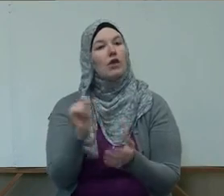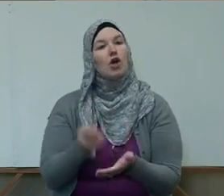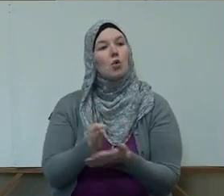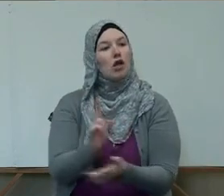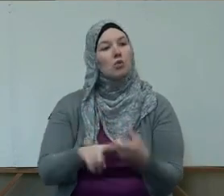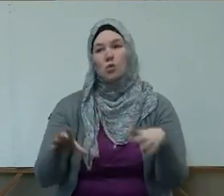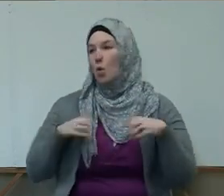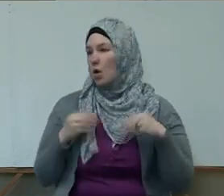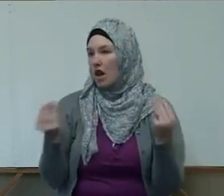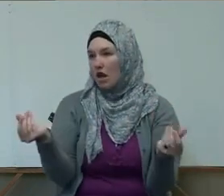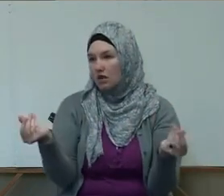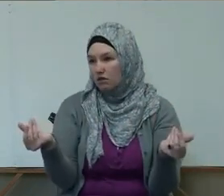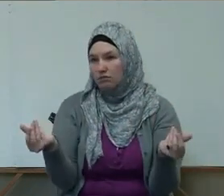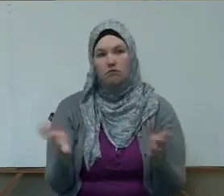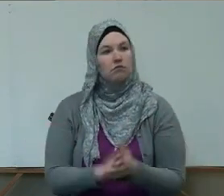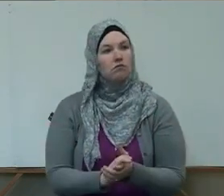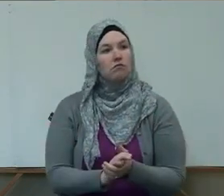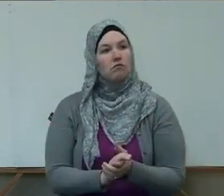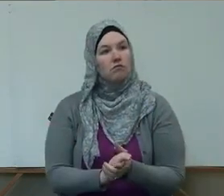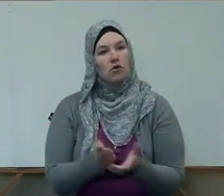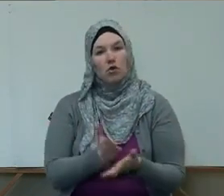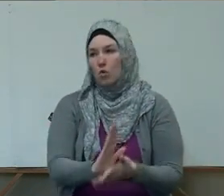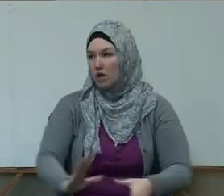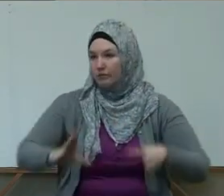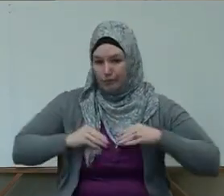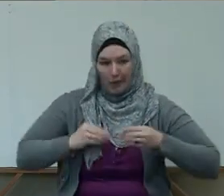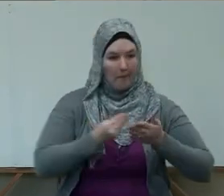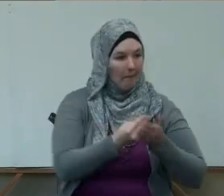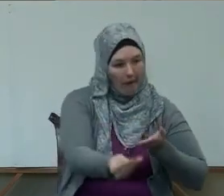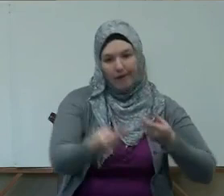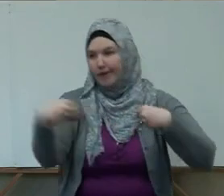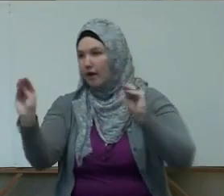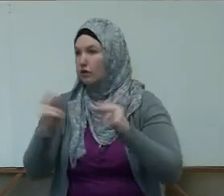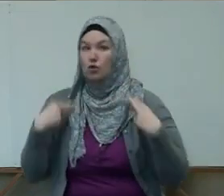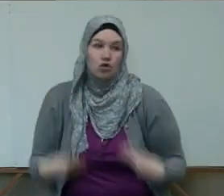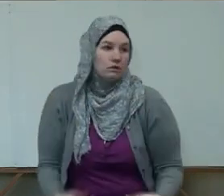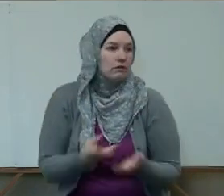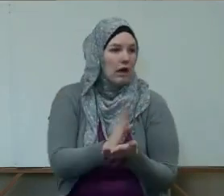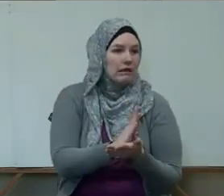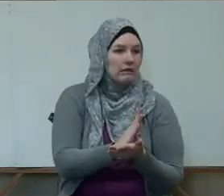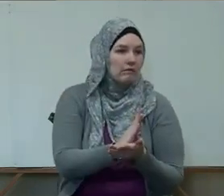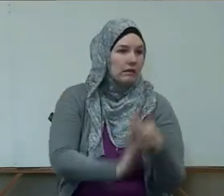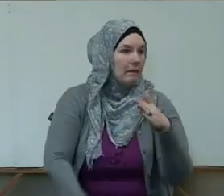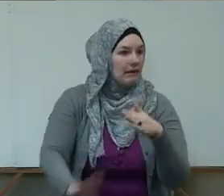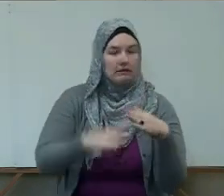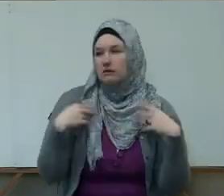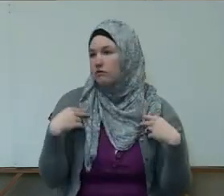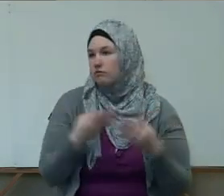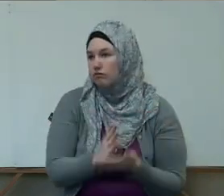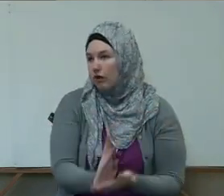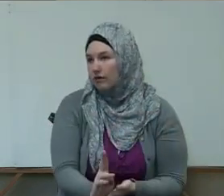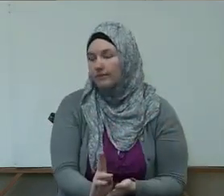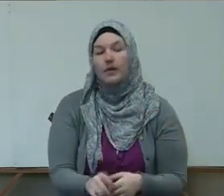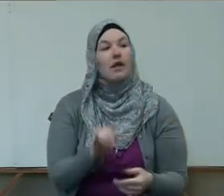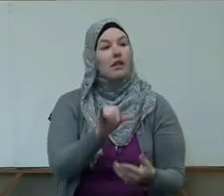to own a land, the right to possess and buy and sell. It's a human right, it's a basic right. But then